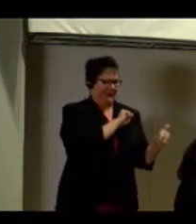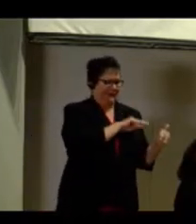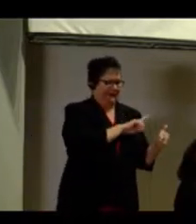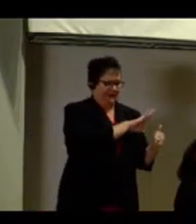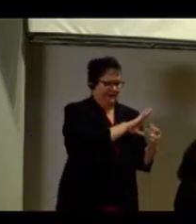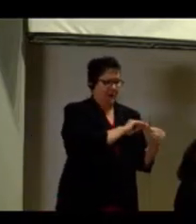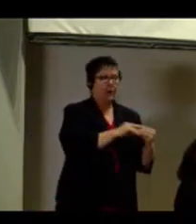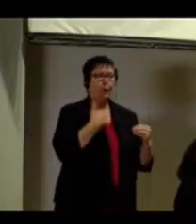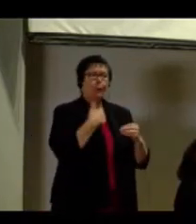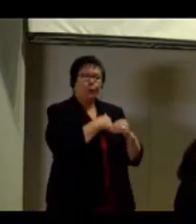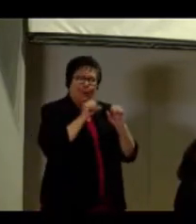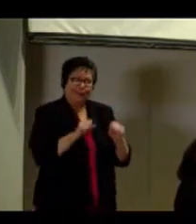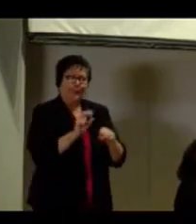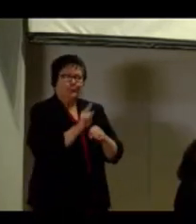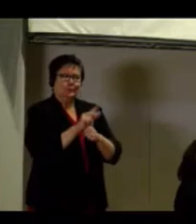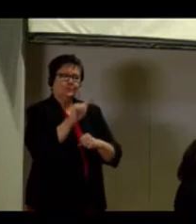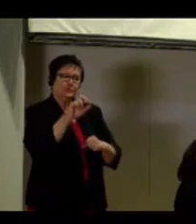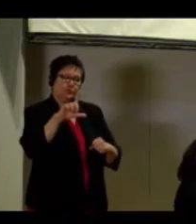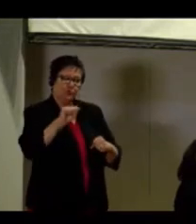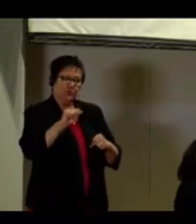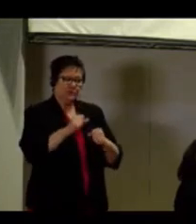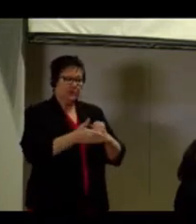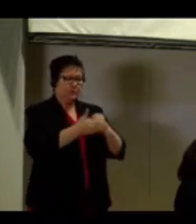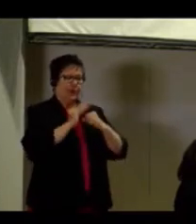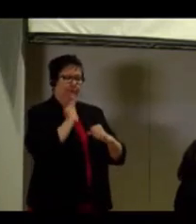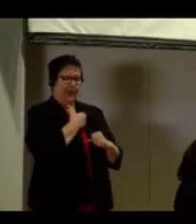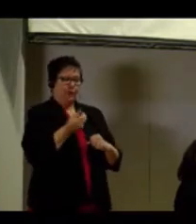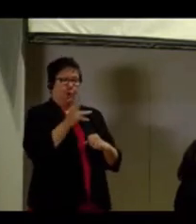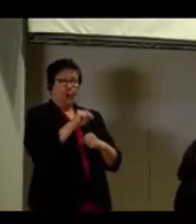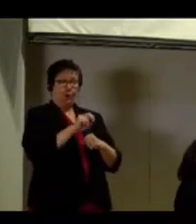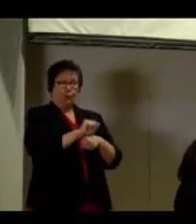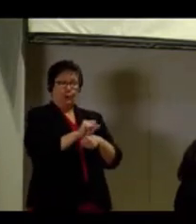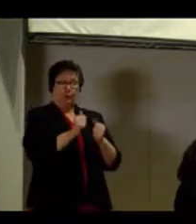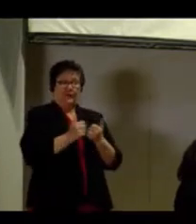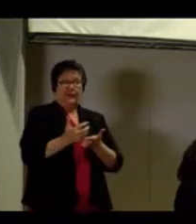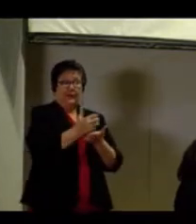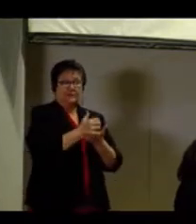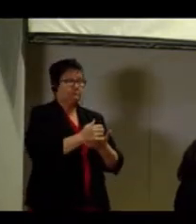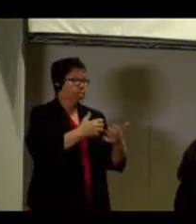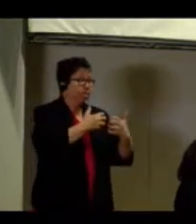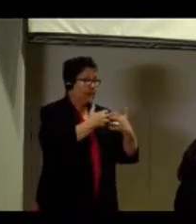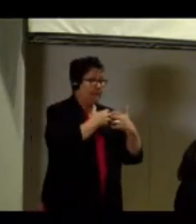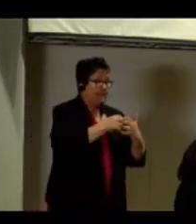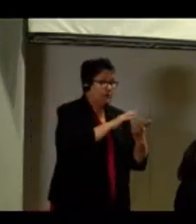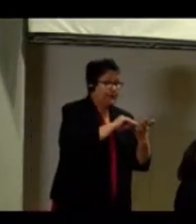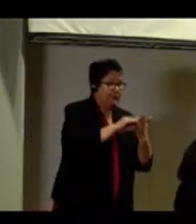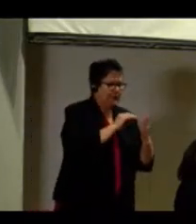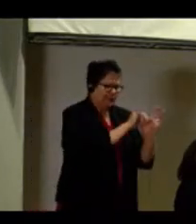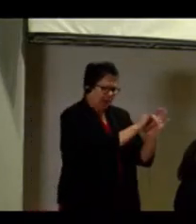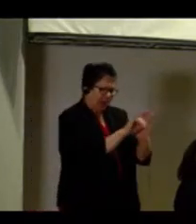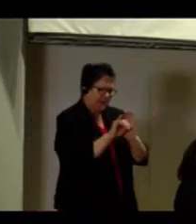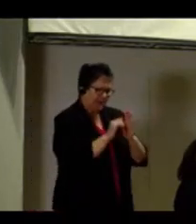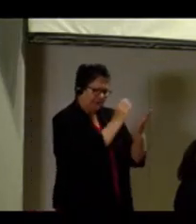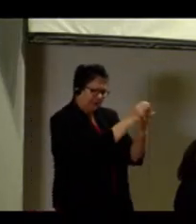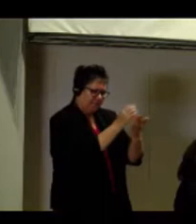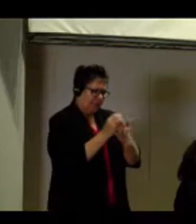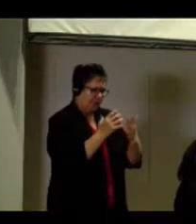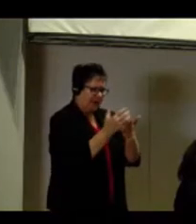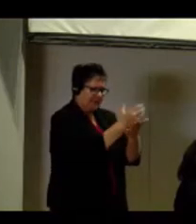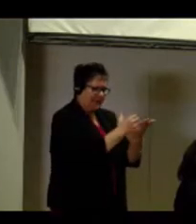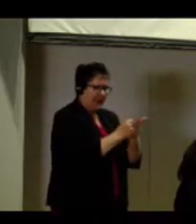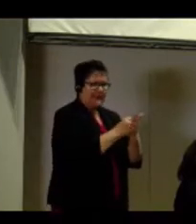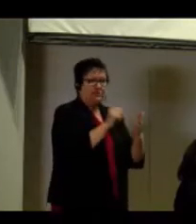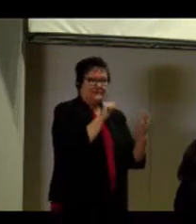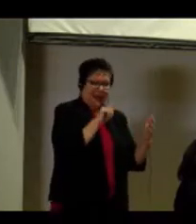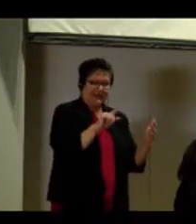use some of the tools to help our own work with collections. You know, we can use machine learning, perhaps, to identify photographic collections at